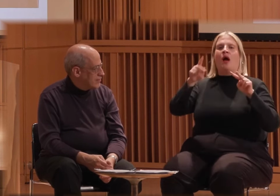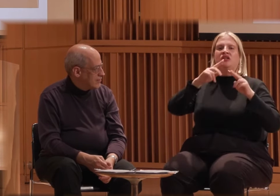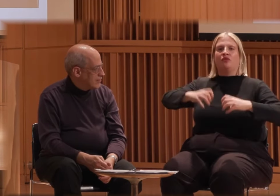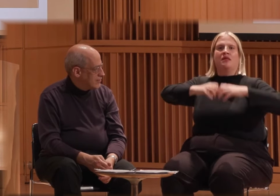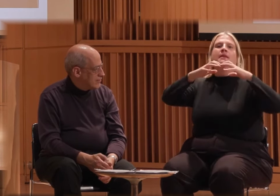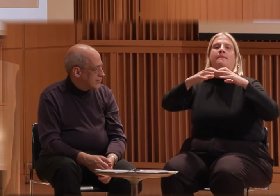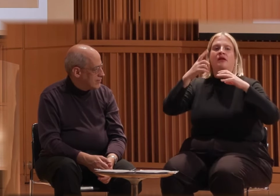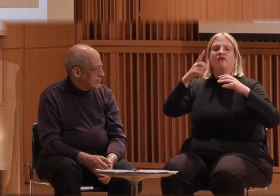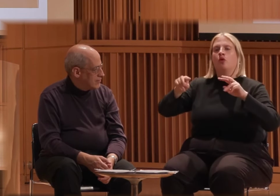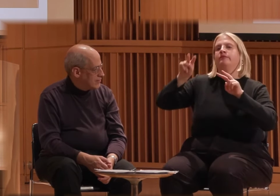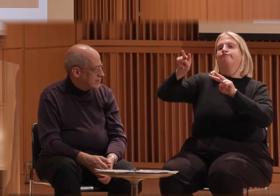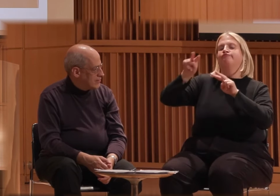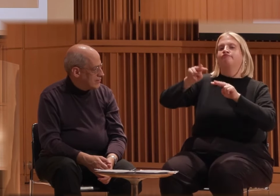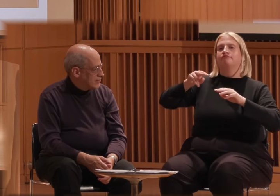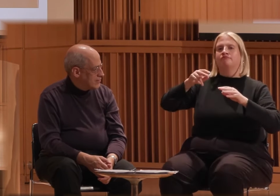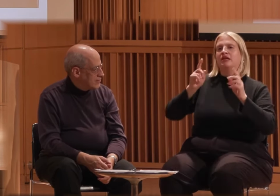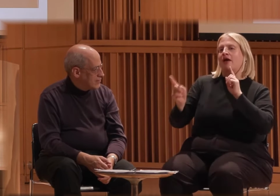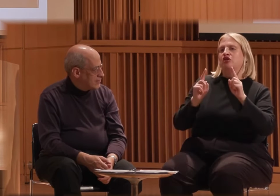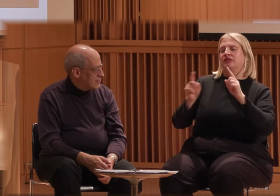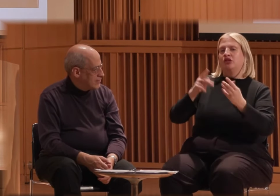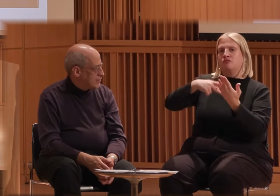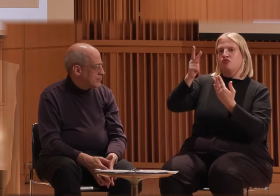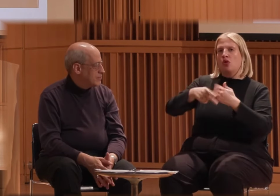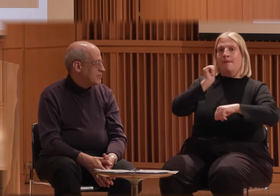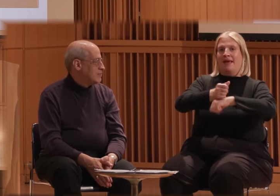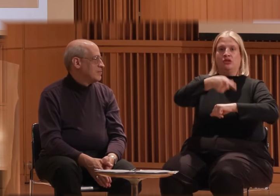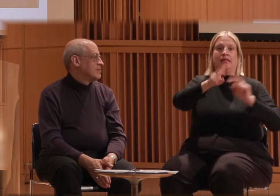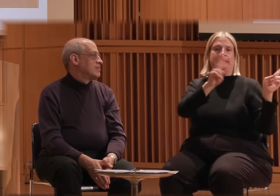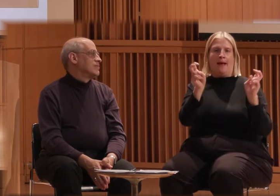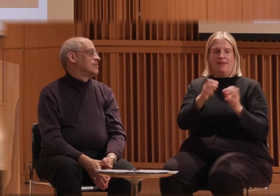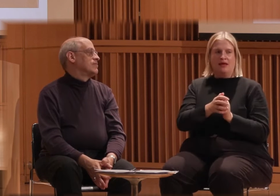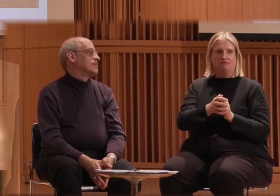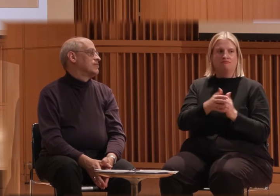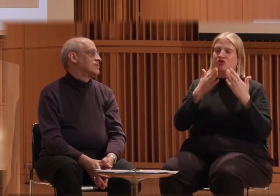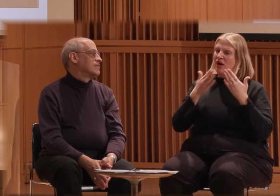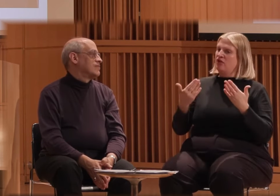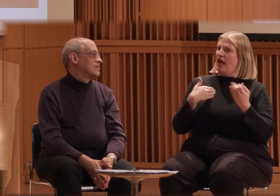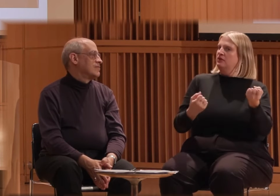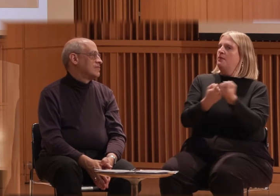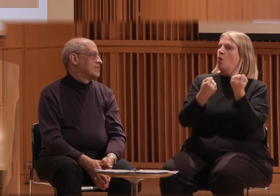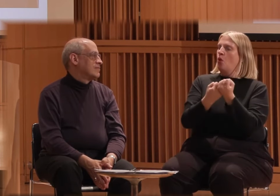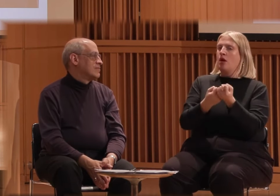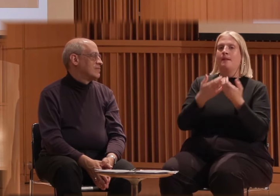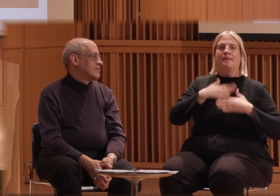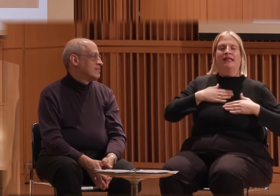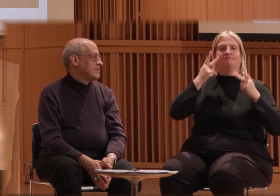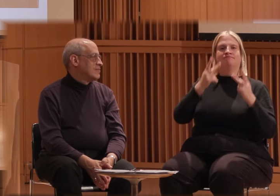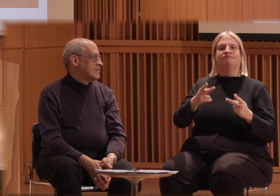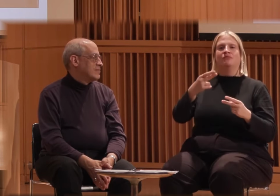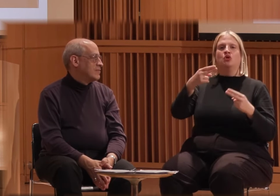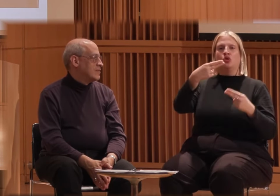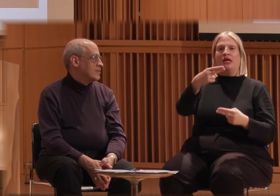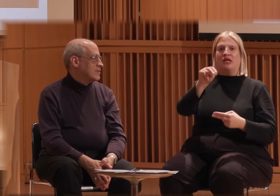upcoming conversation program based on this topic. We're grateful to you all for your support. Please visit